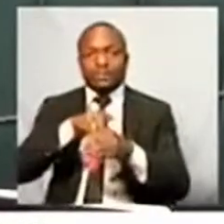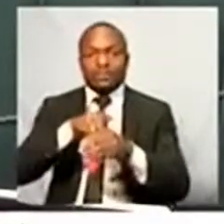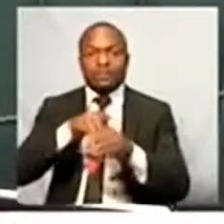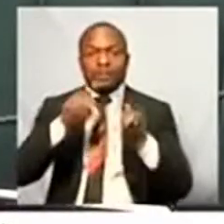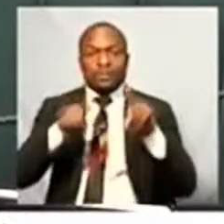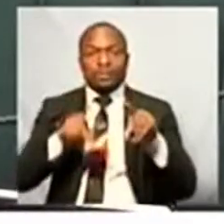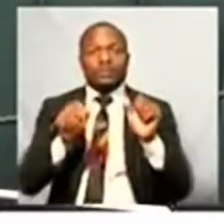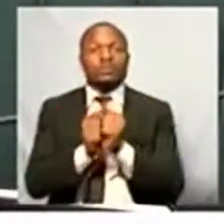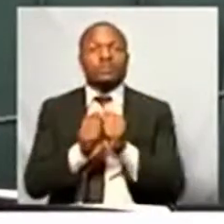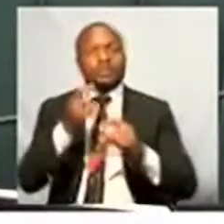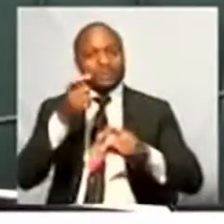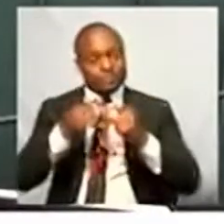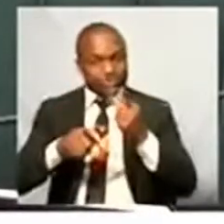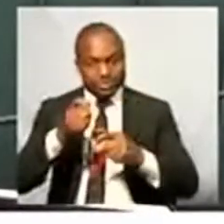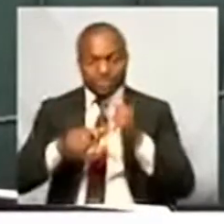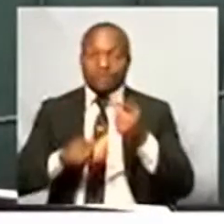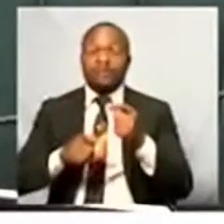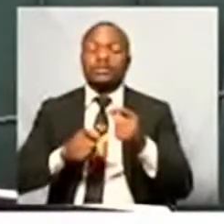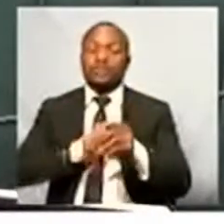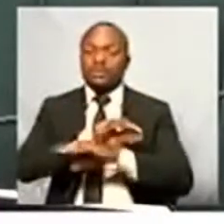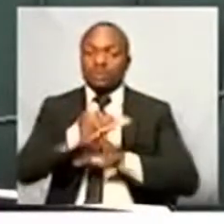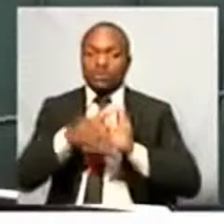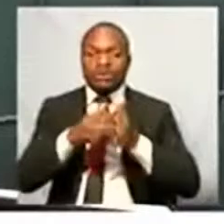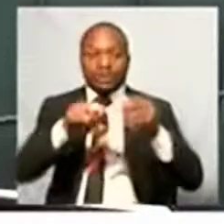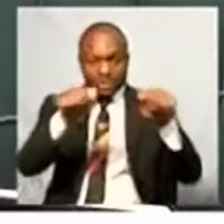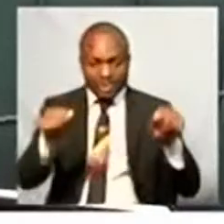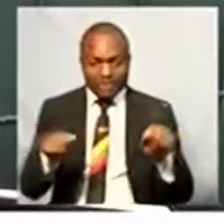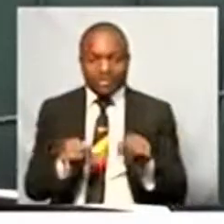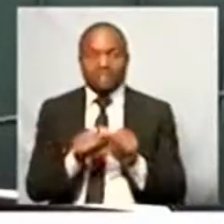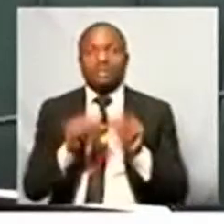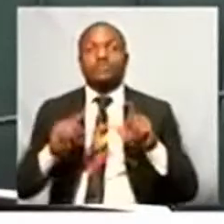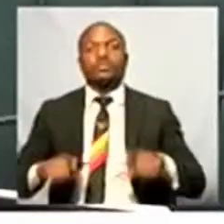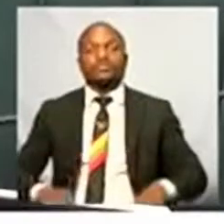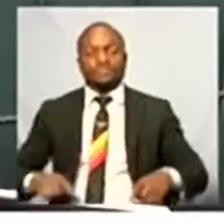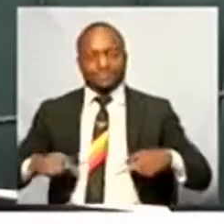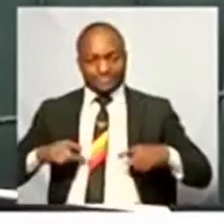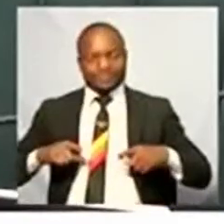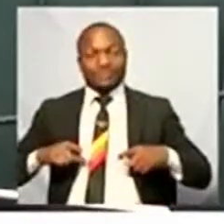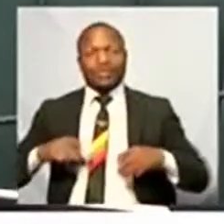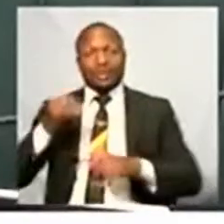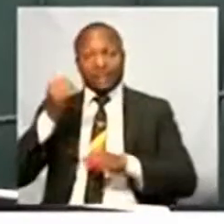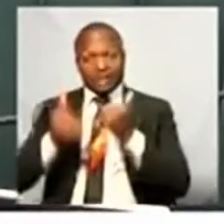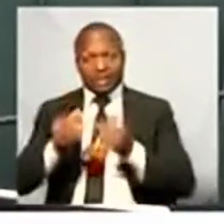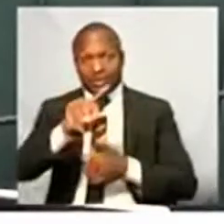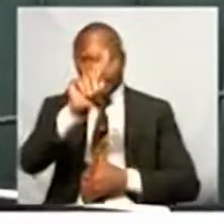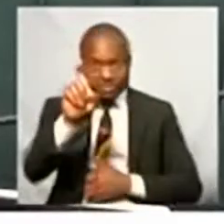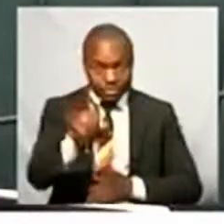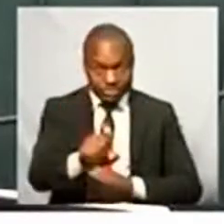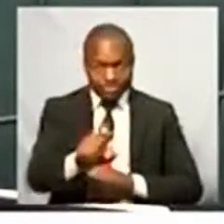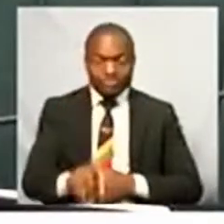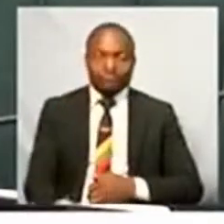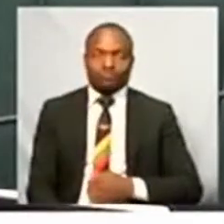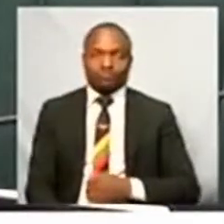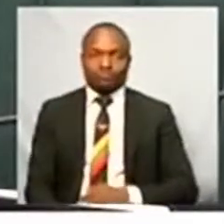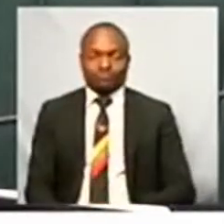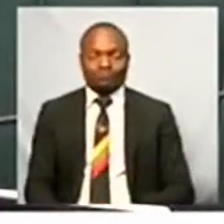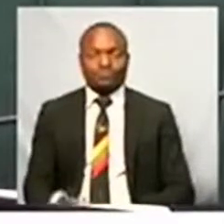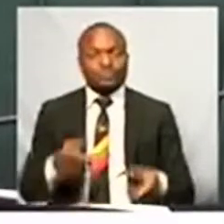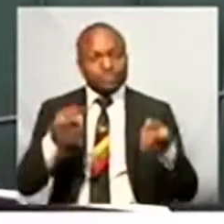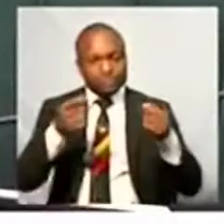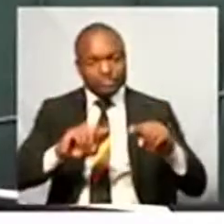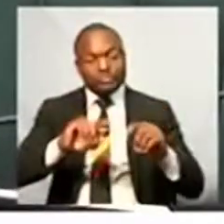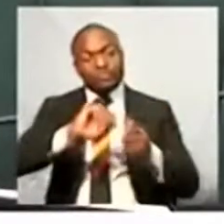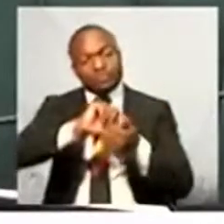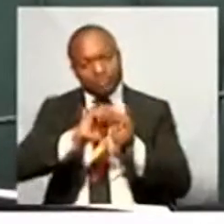with disabilities in all spheres of life. The last question, Madam Speaker, when the